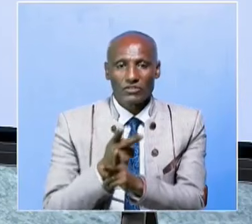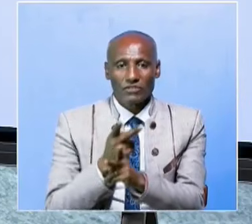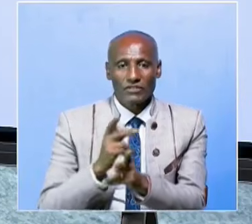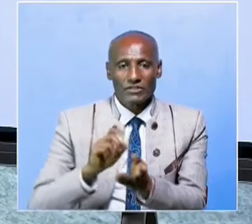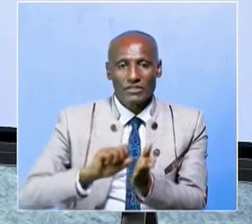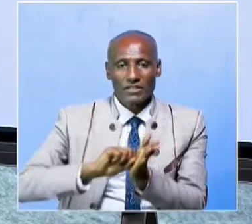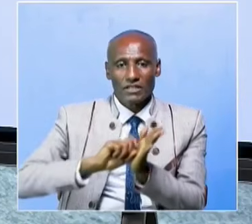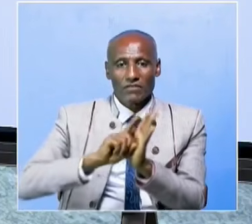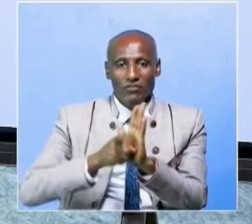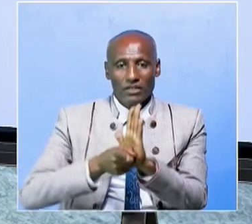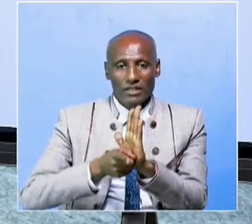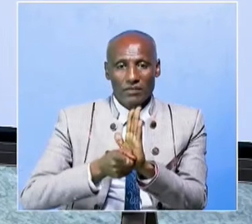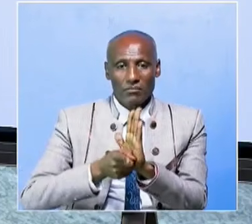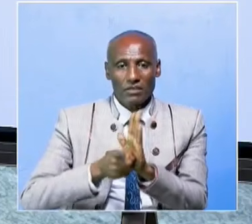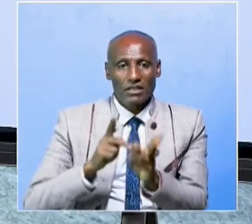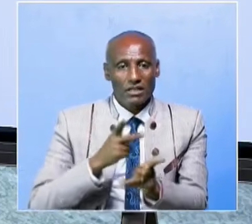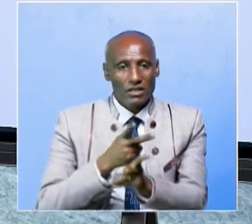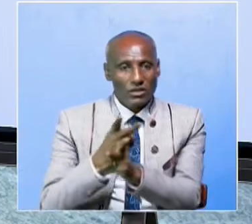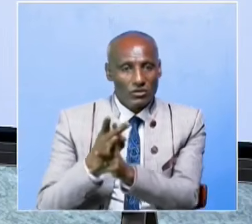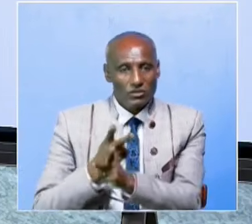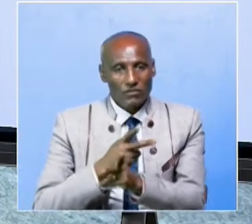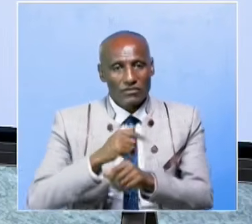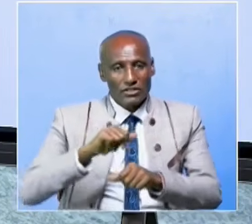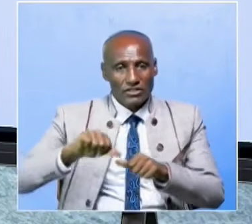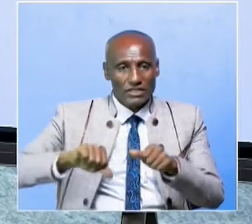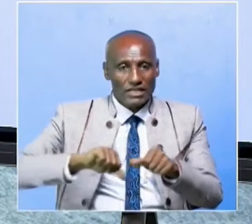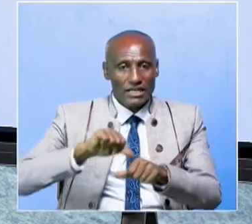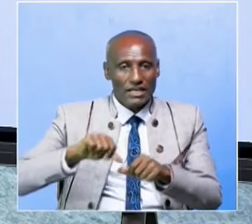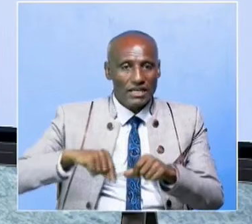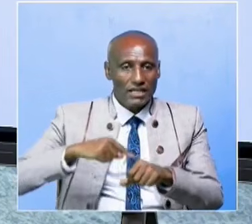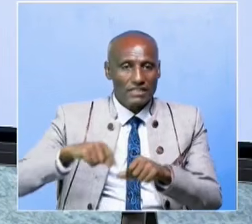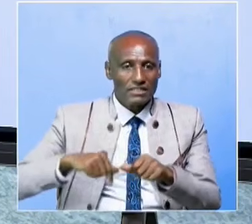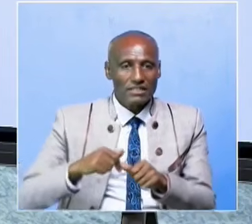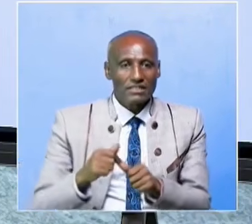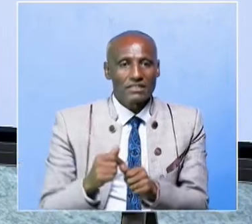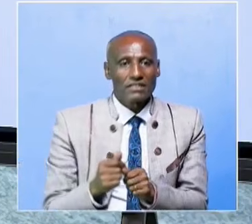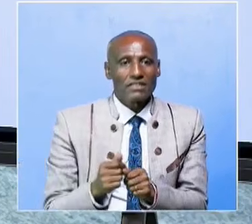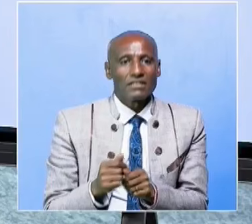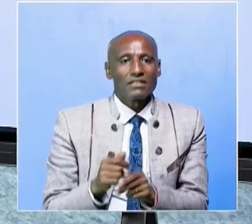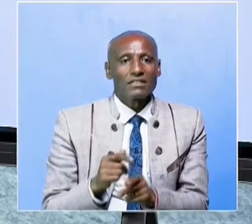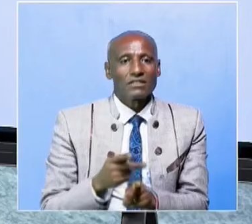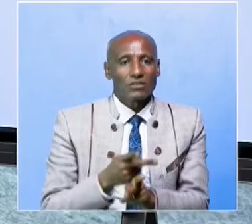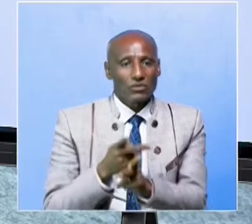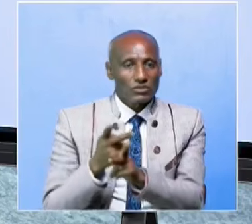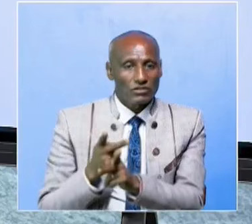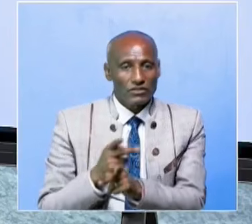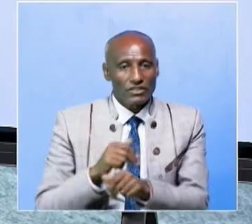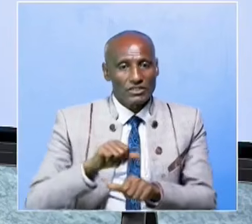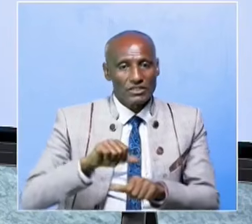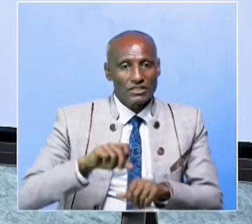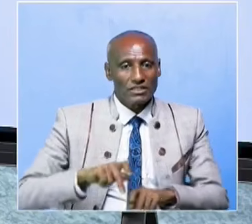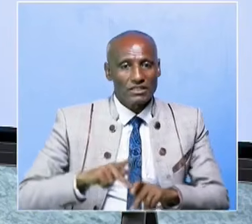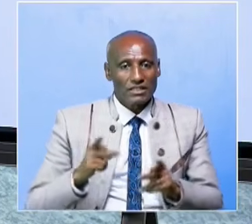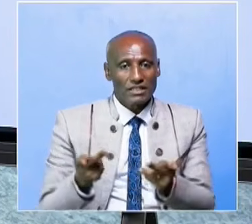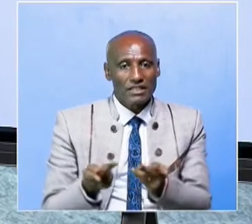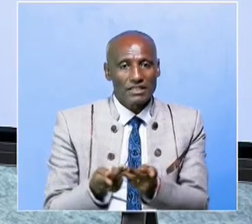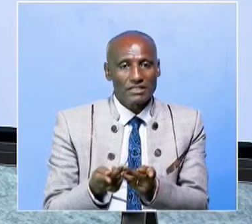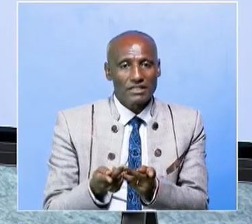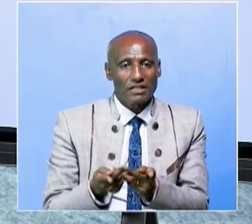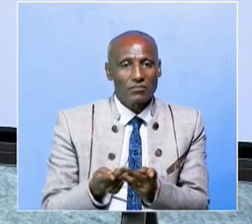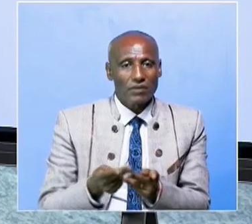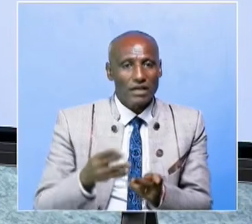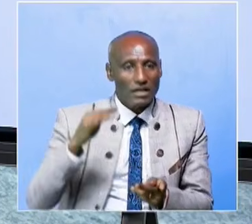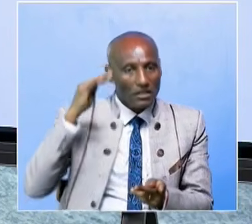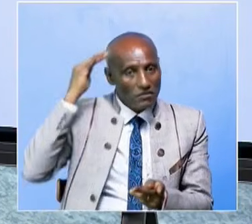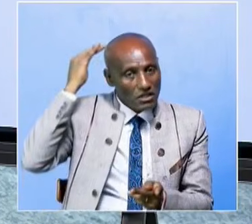of conservation areas throughout the world. These conservation areas are set up by different governments